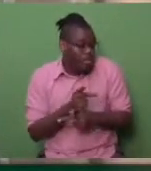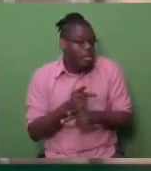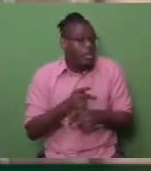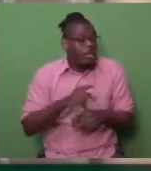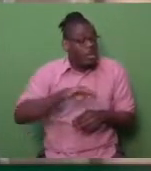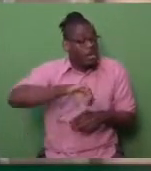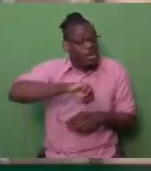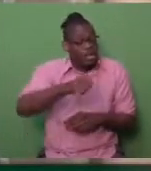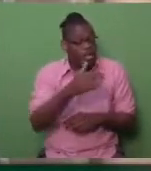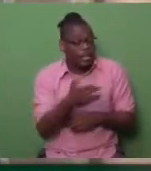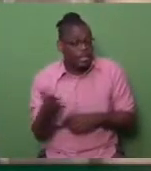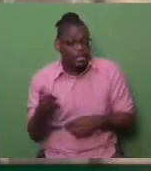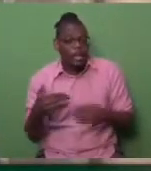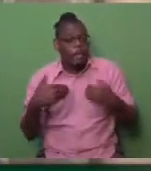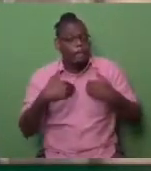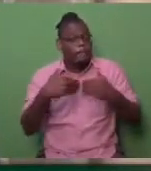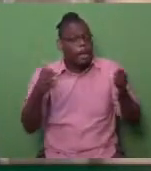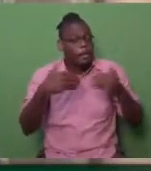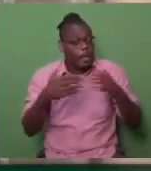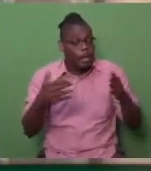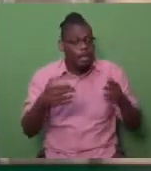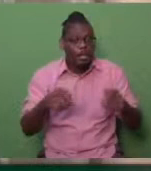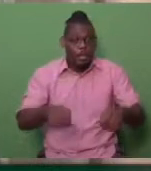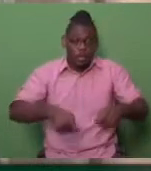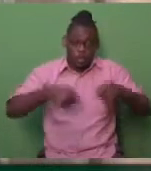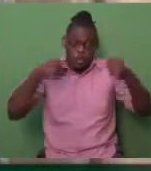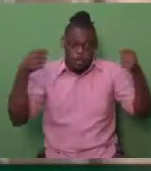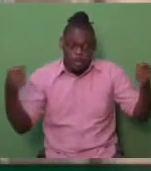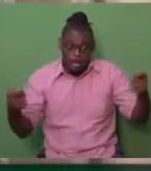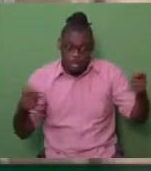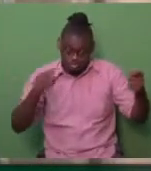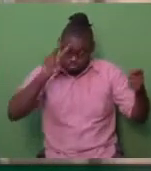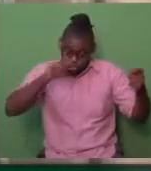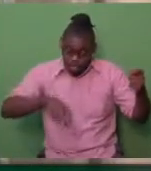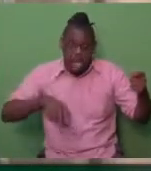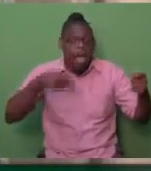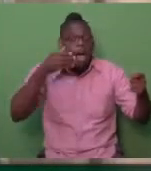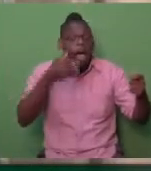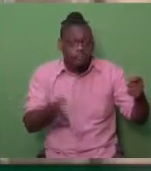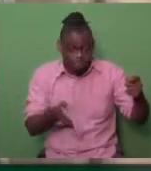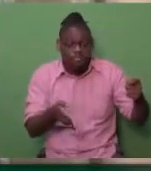on behalf of the people of Trinidad and Tobago.